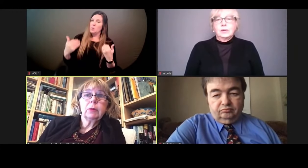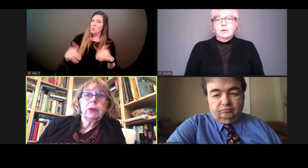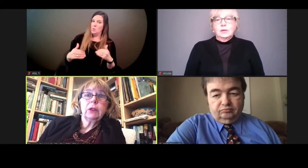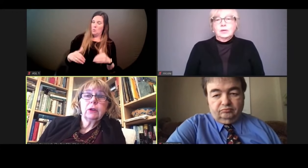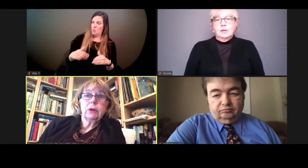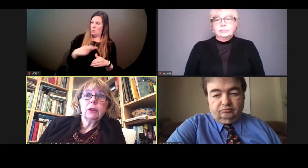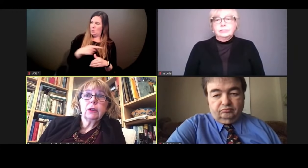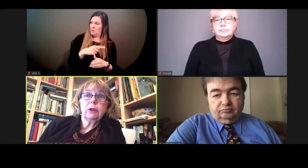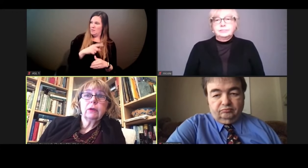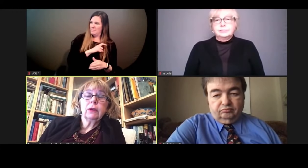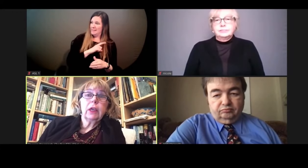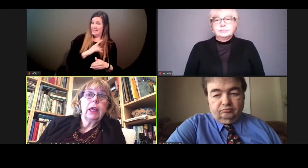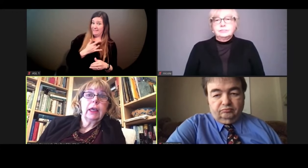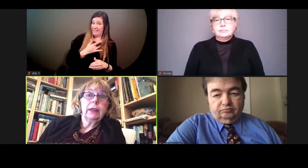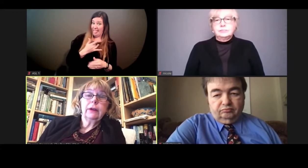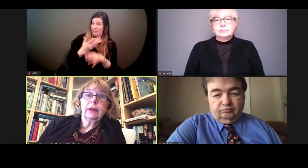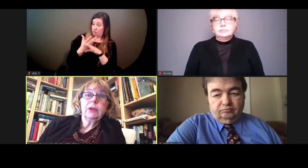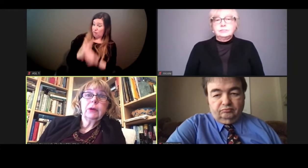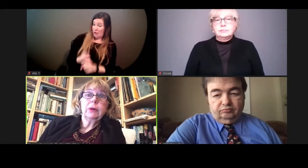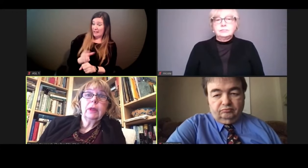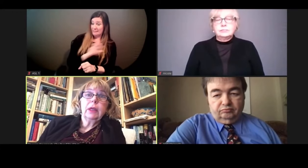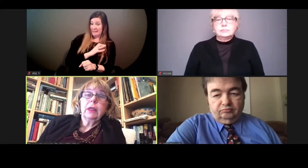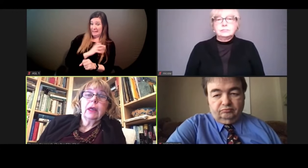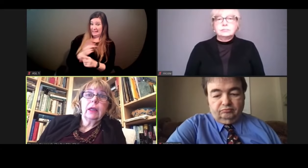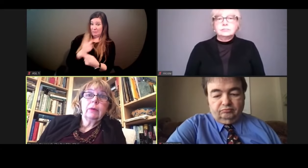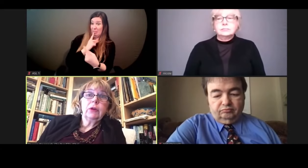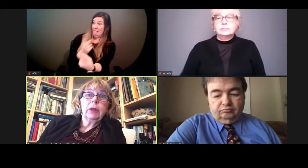are responding to their concerns. And